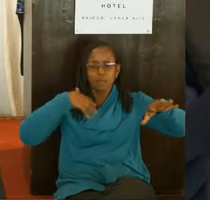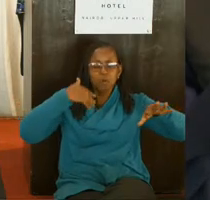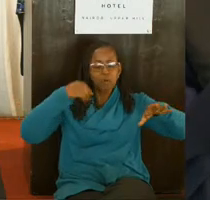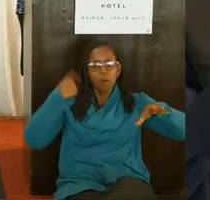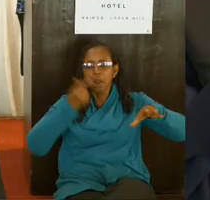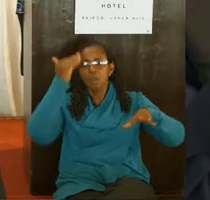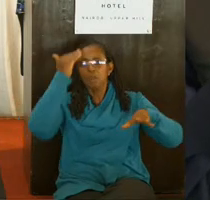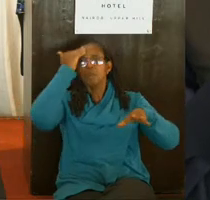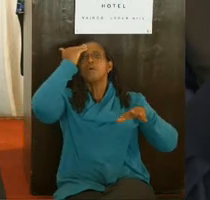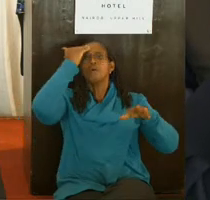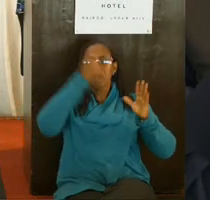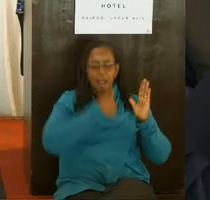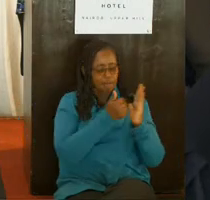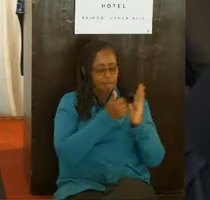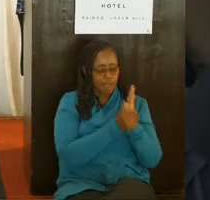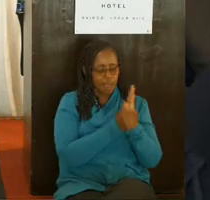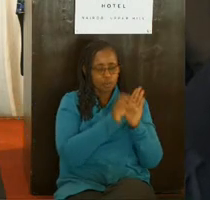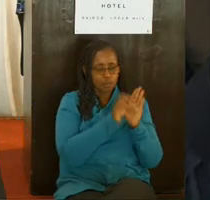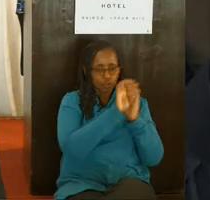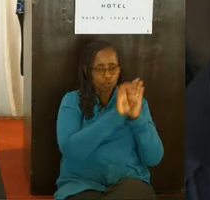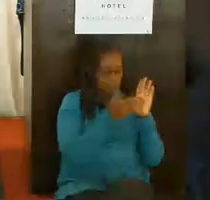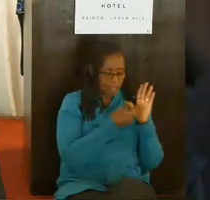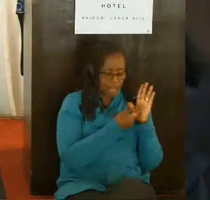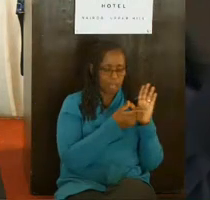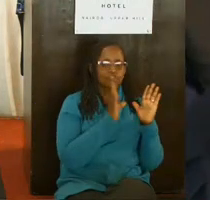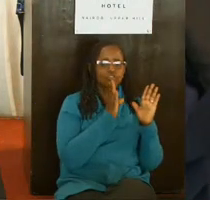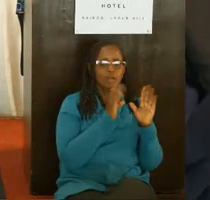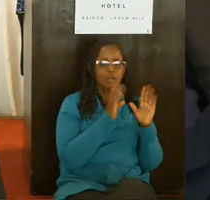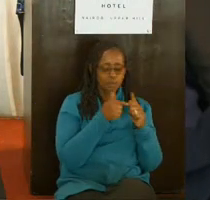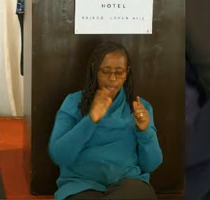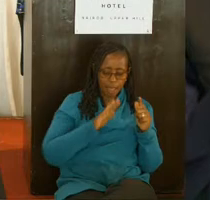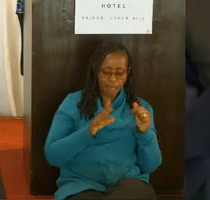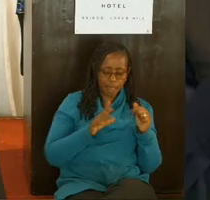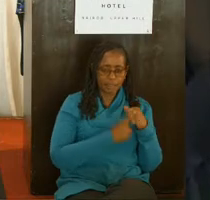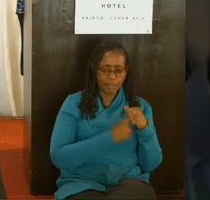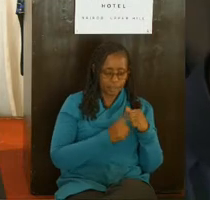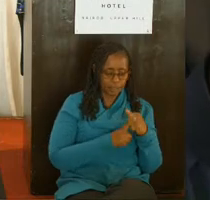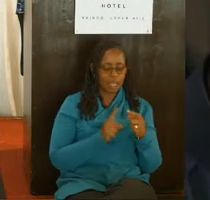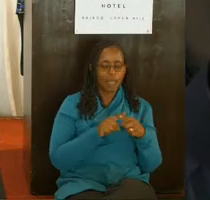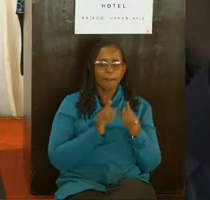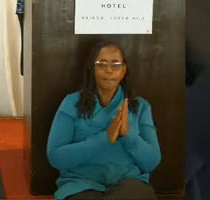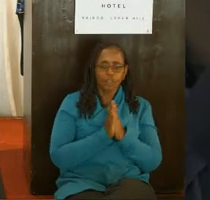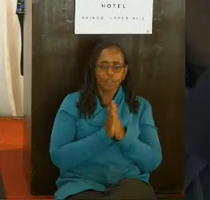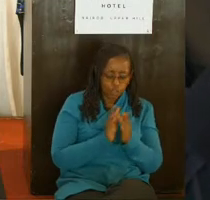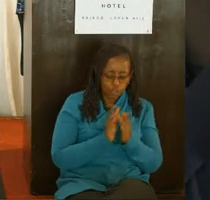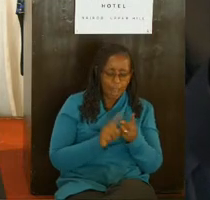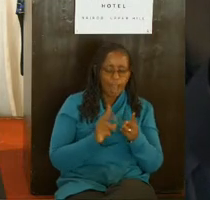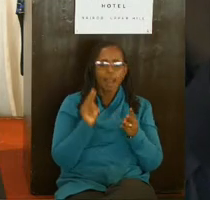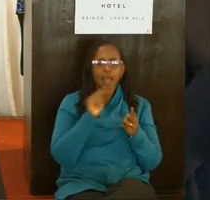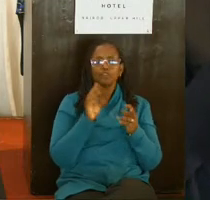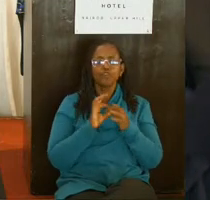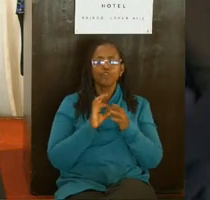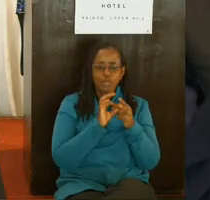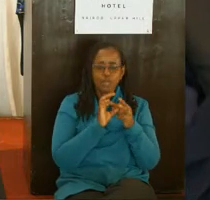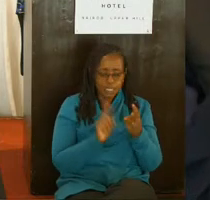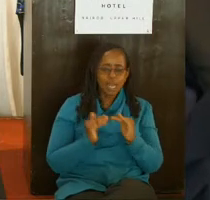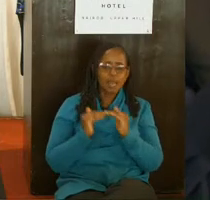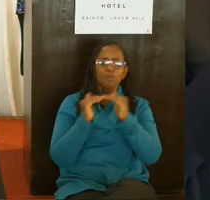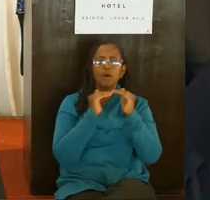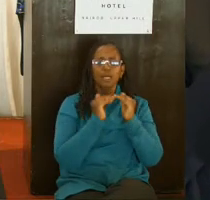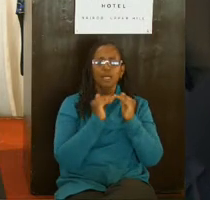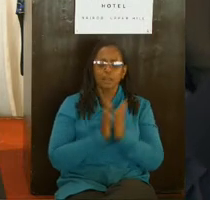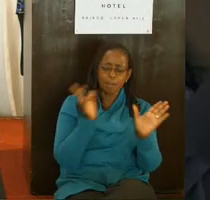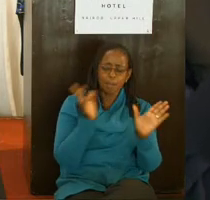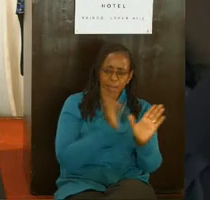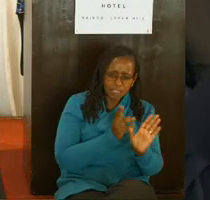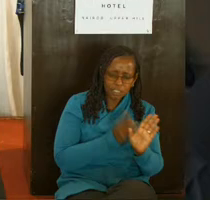the Constitution that talks about 16 areas patriotism National Unity democracy public participation